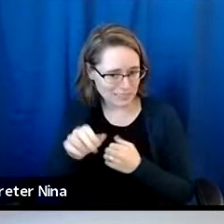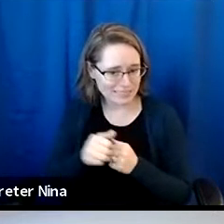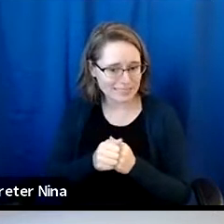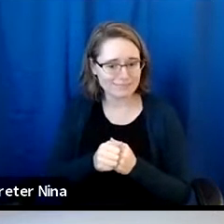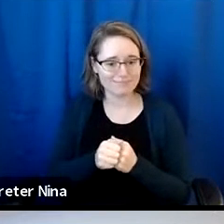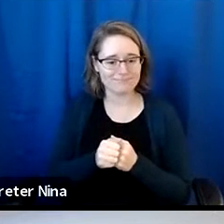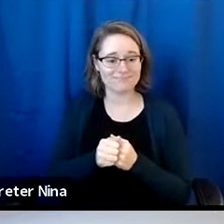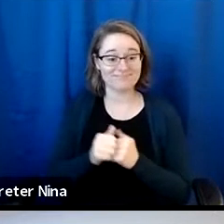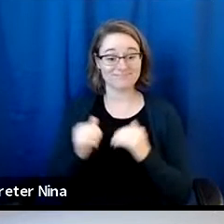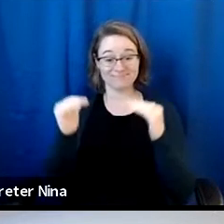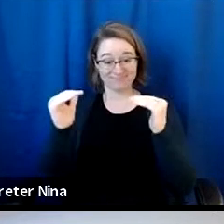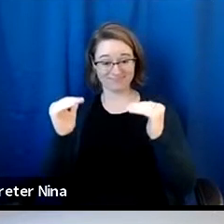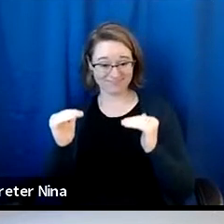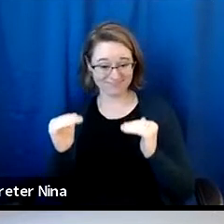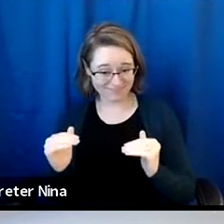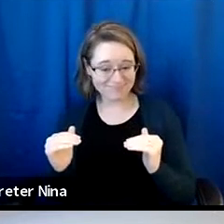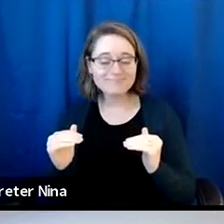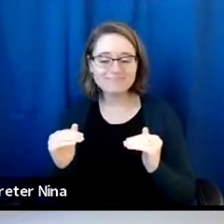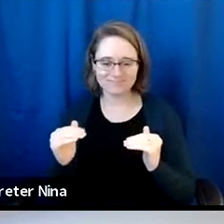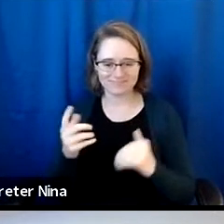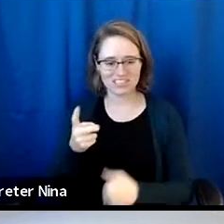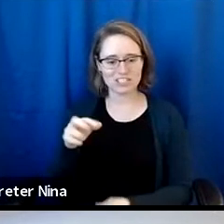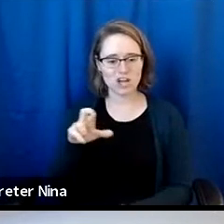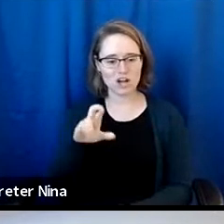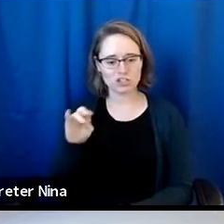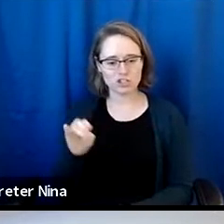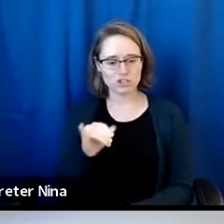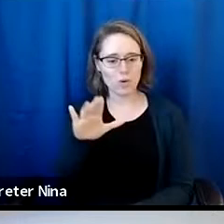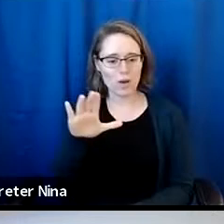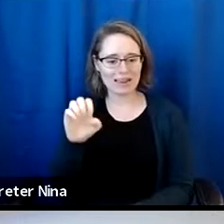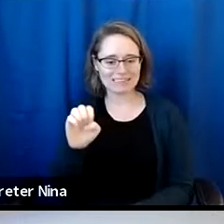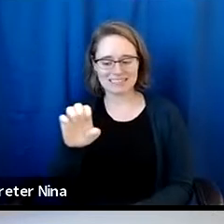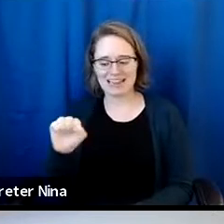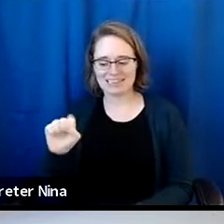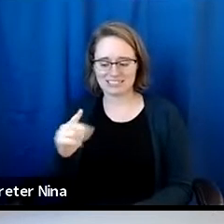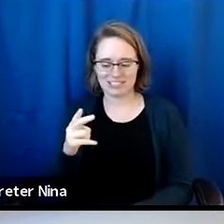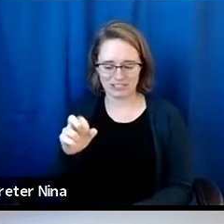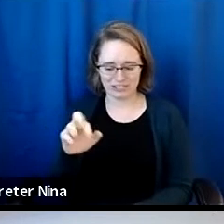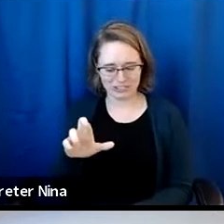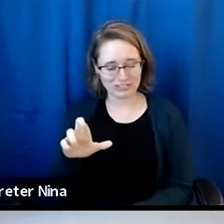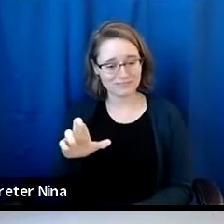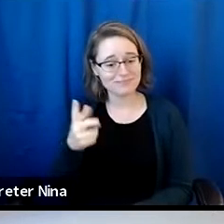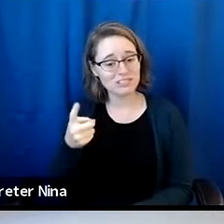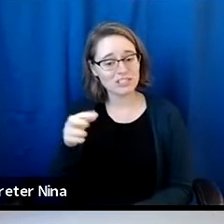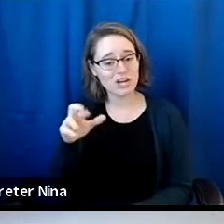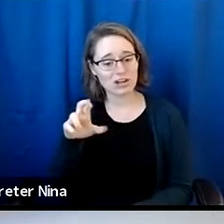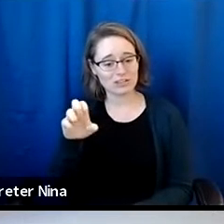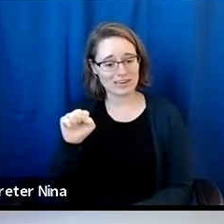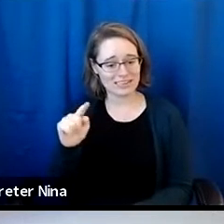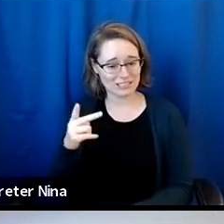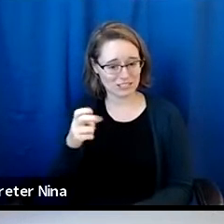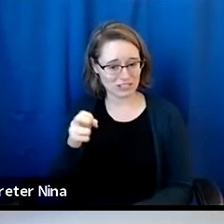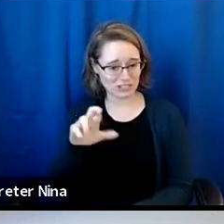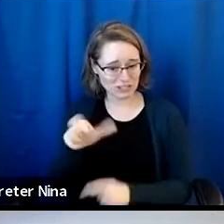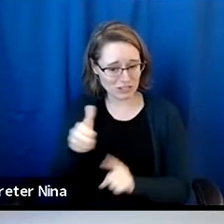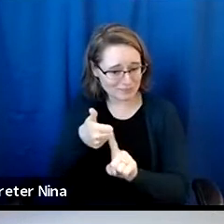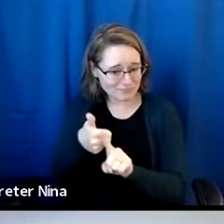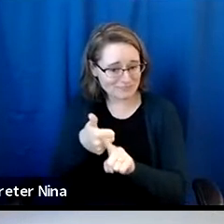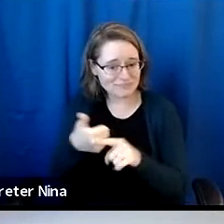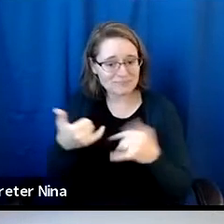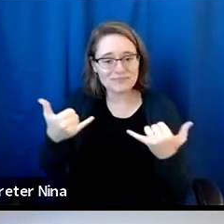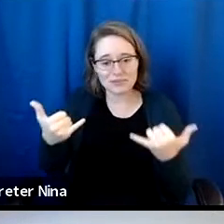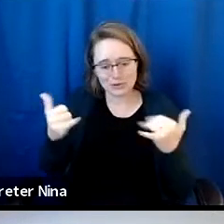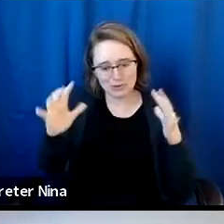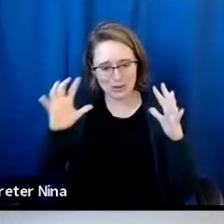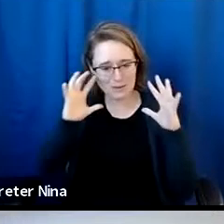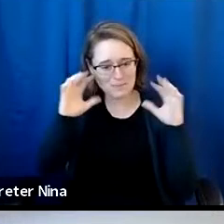Directly below her is Dr. Joyce Ester. Dr. Ester is the current